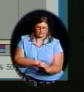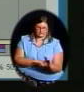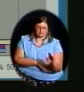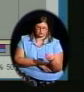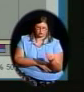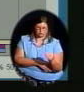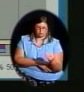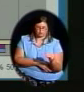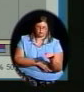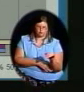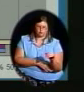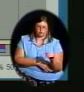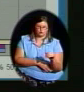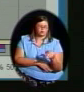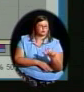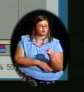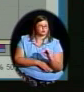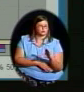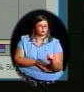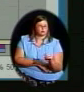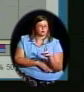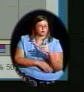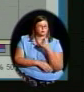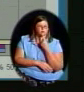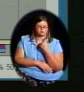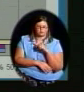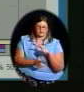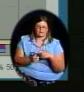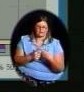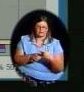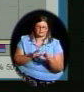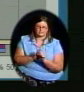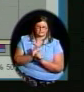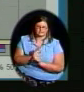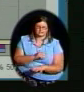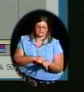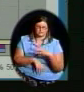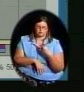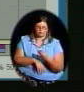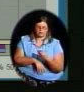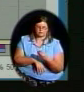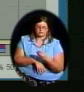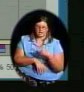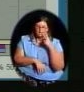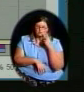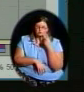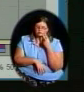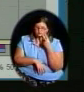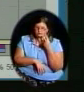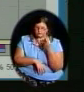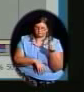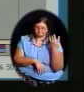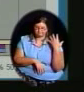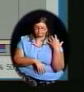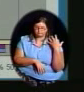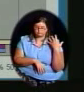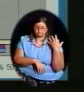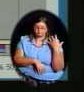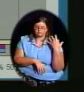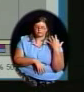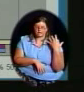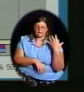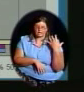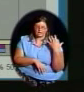the red, and the state of Kansas is the cream or white. As you can see, the